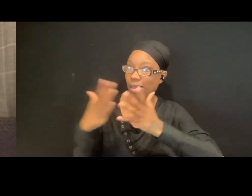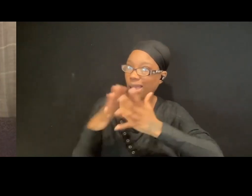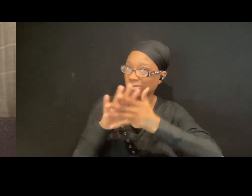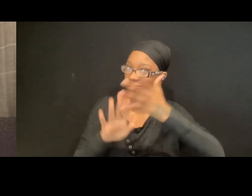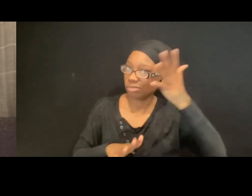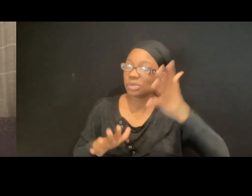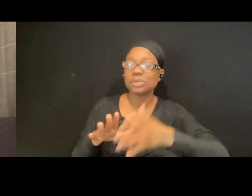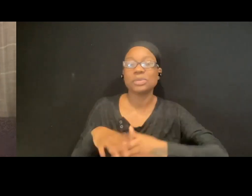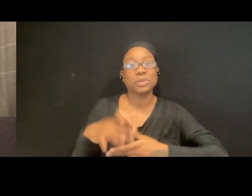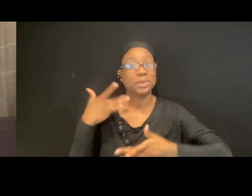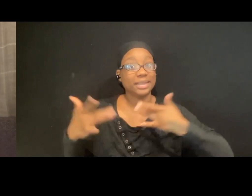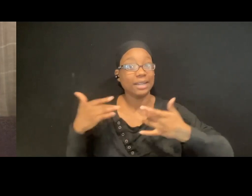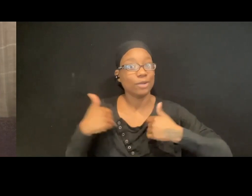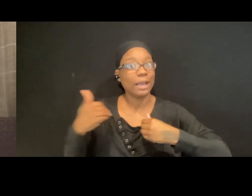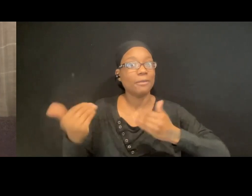us.